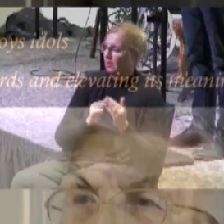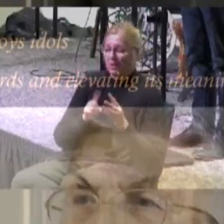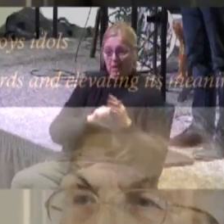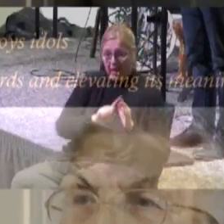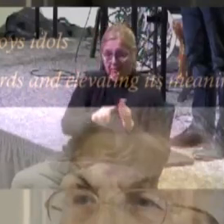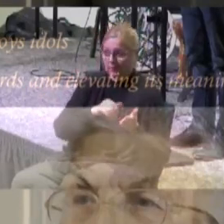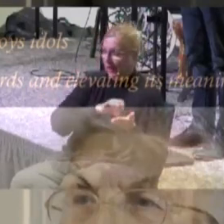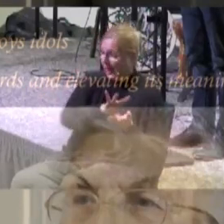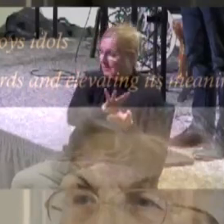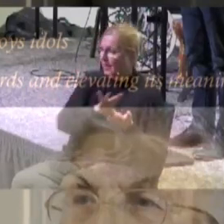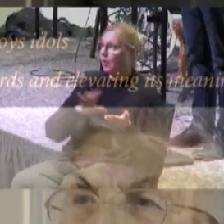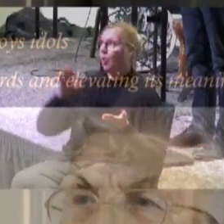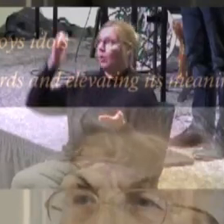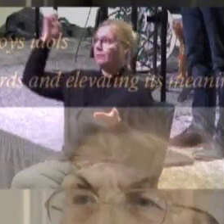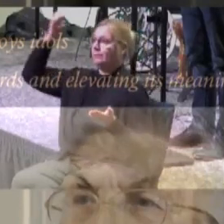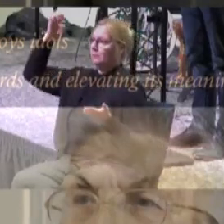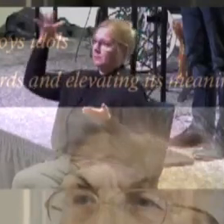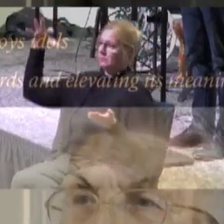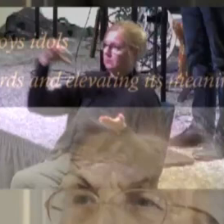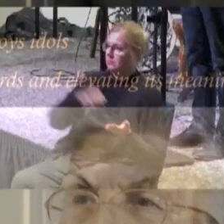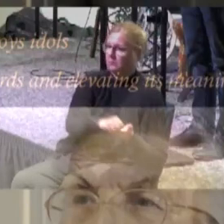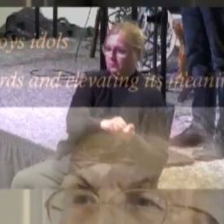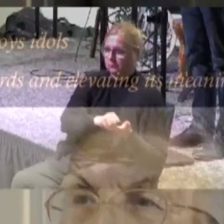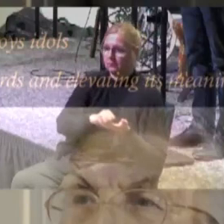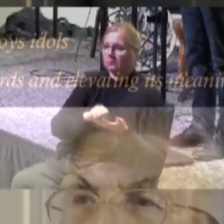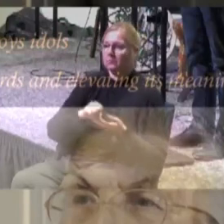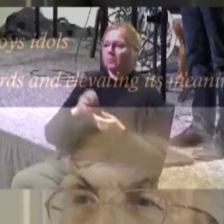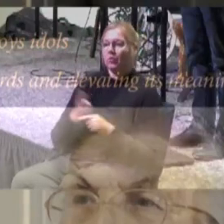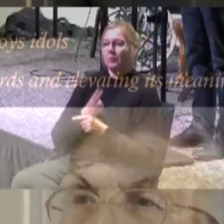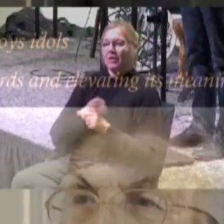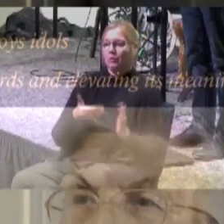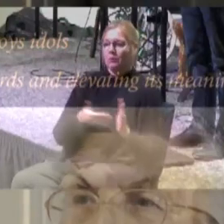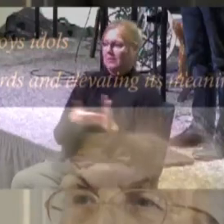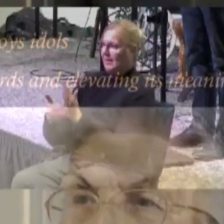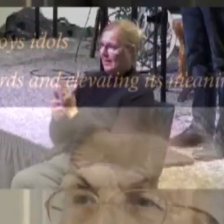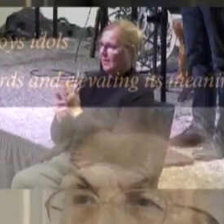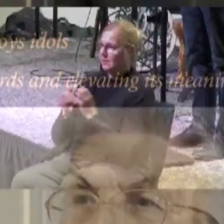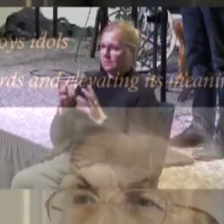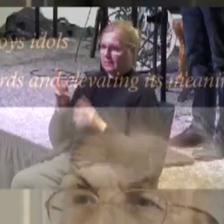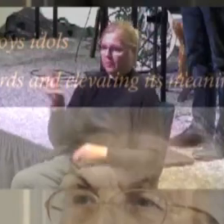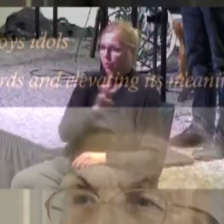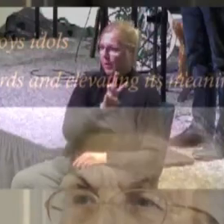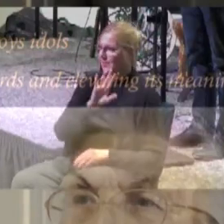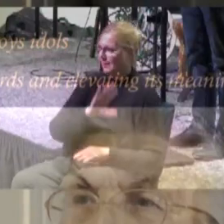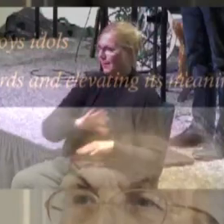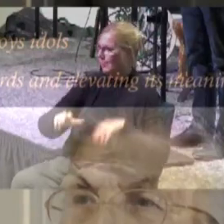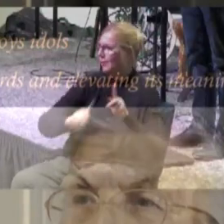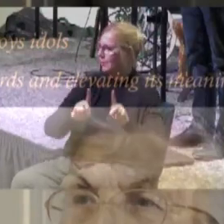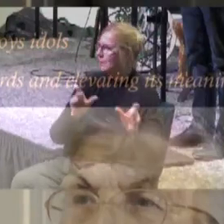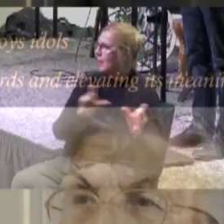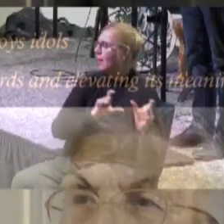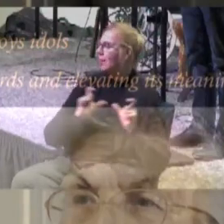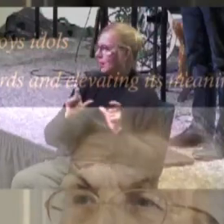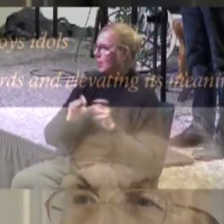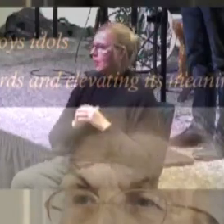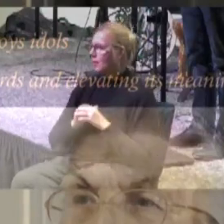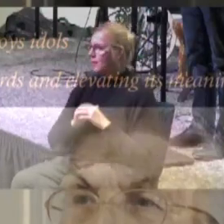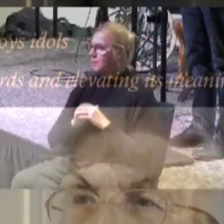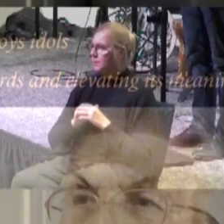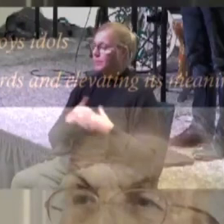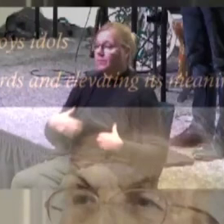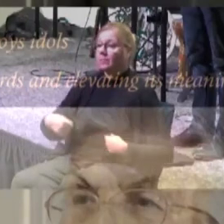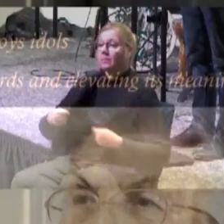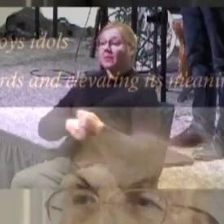or under colonial rule have been weaponized by many of the West's greatest empires. And our own